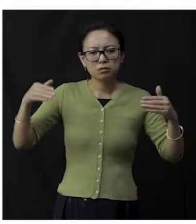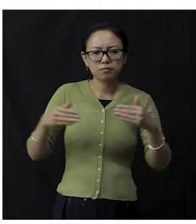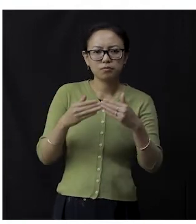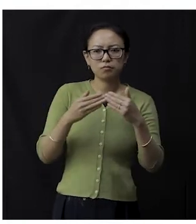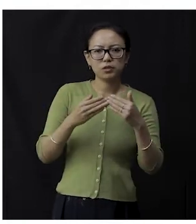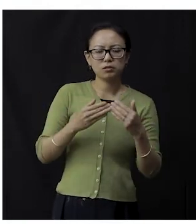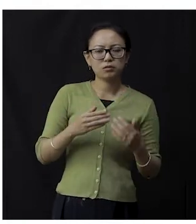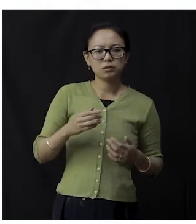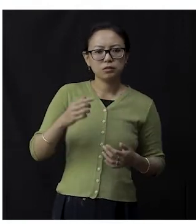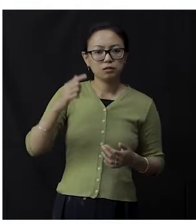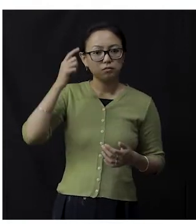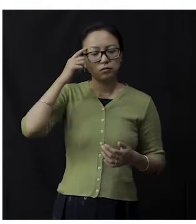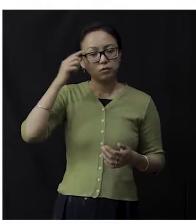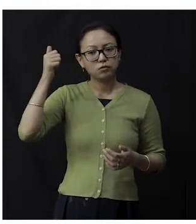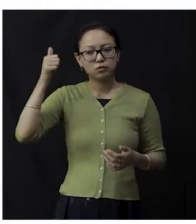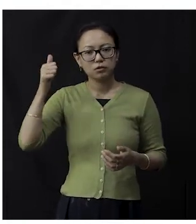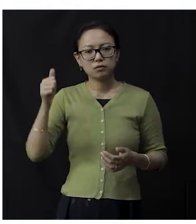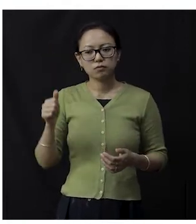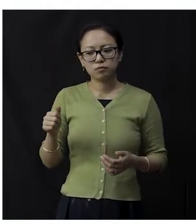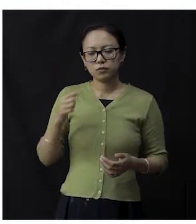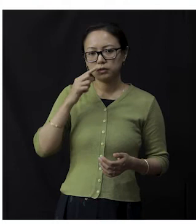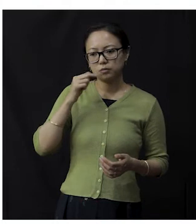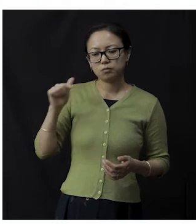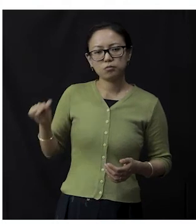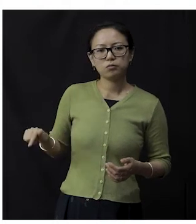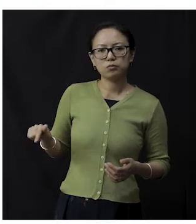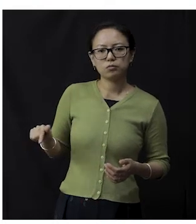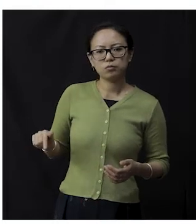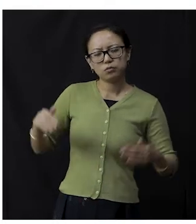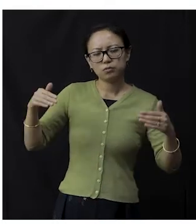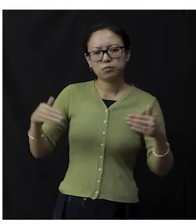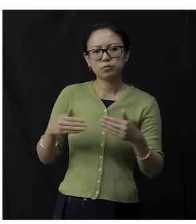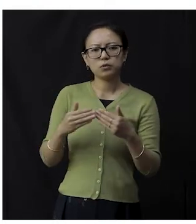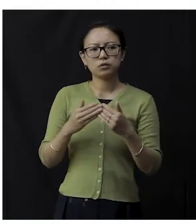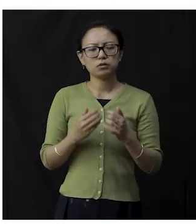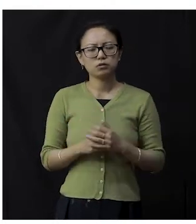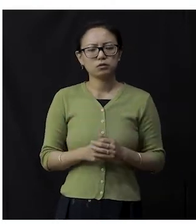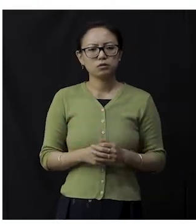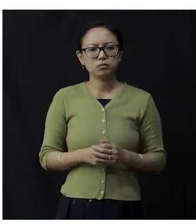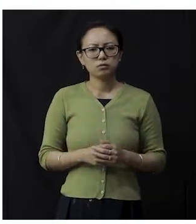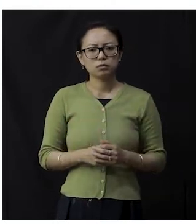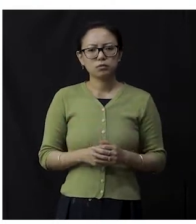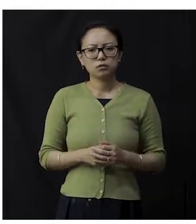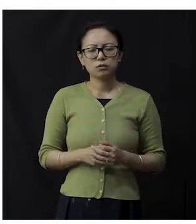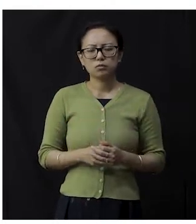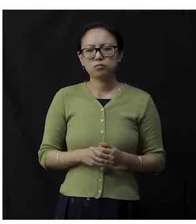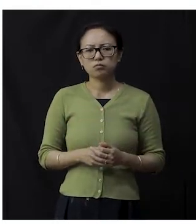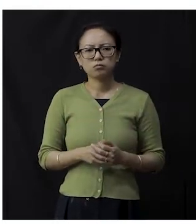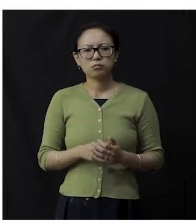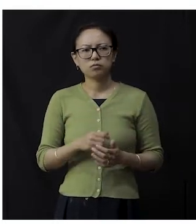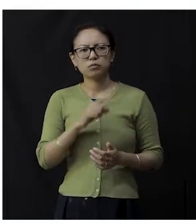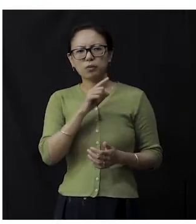do about this ill mannered man? So he says, okay, let's do one